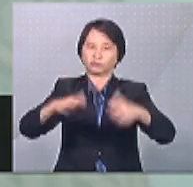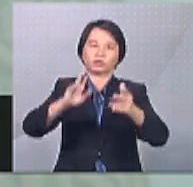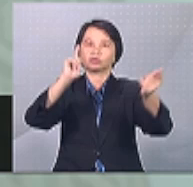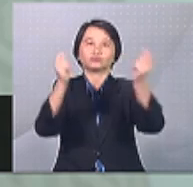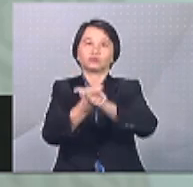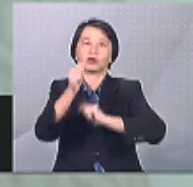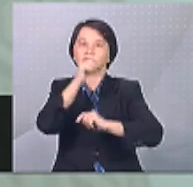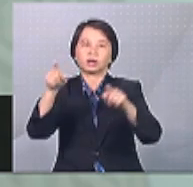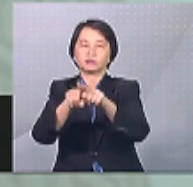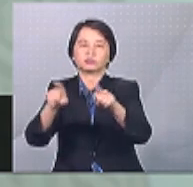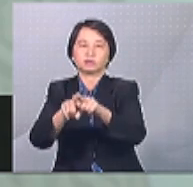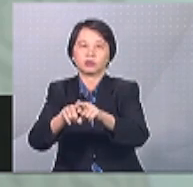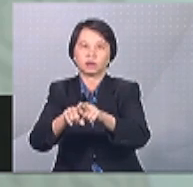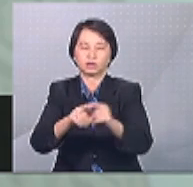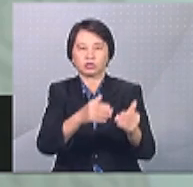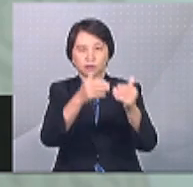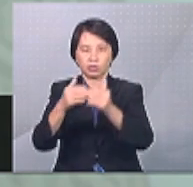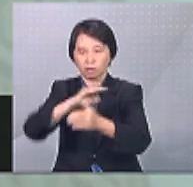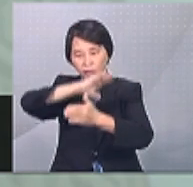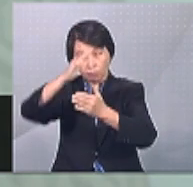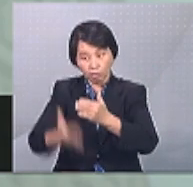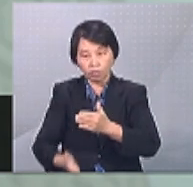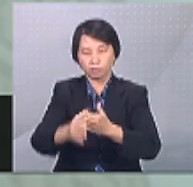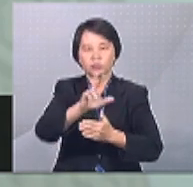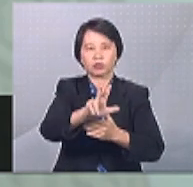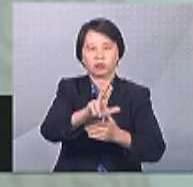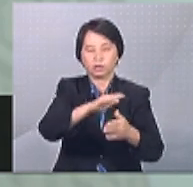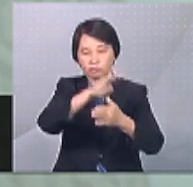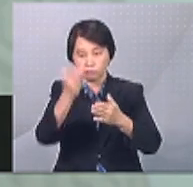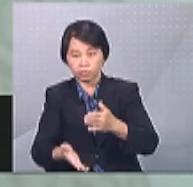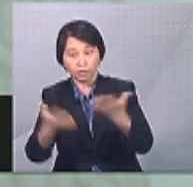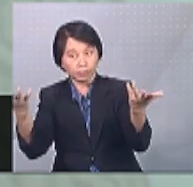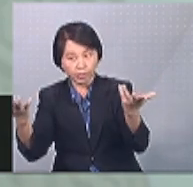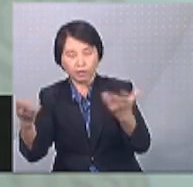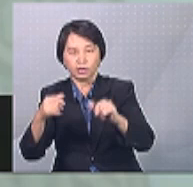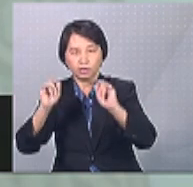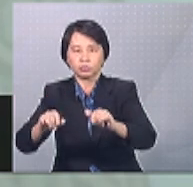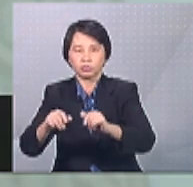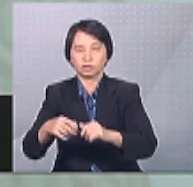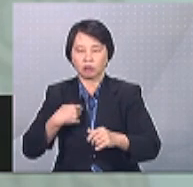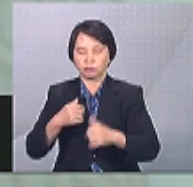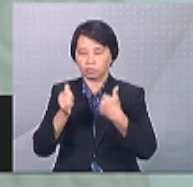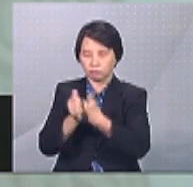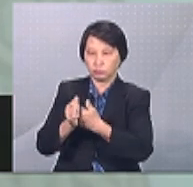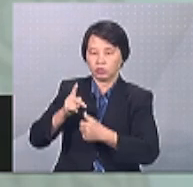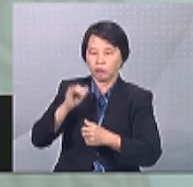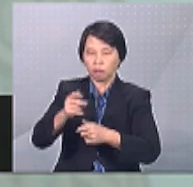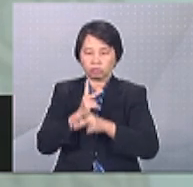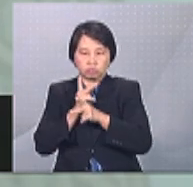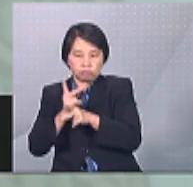complete the third MCO. That means we have to comply with certain health regulation and precautions,